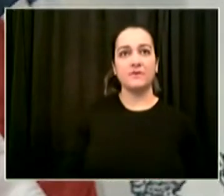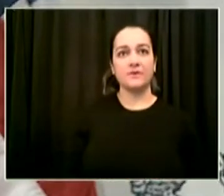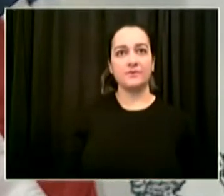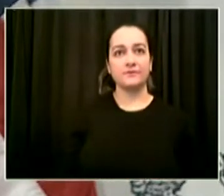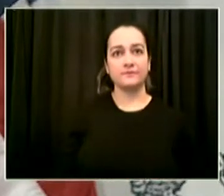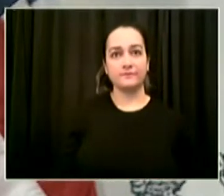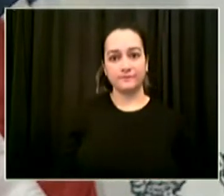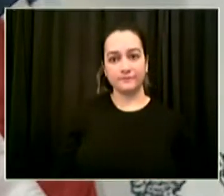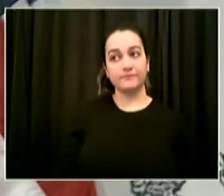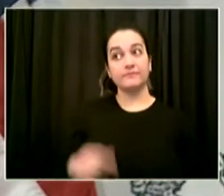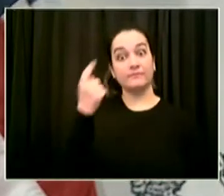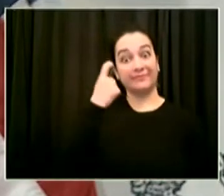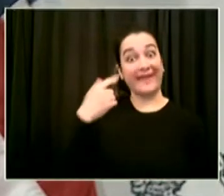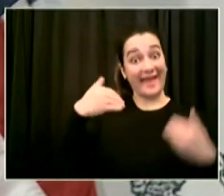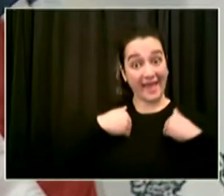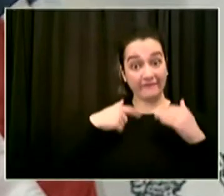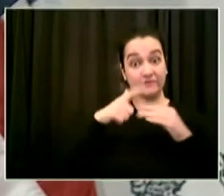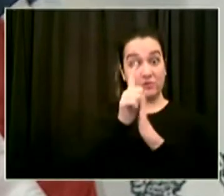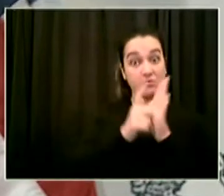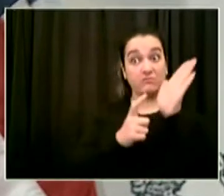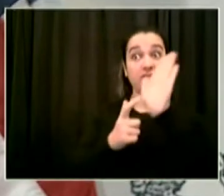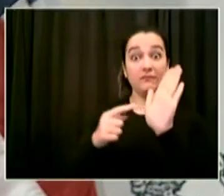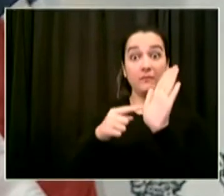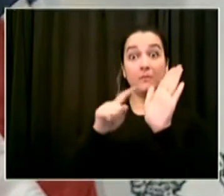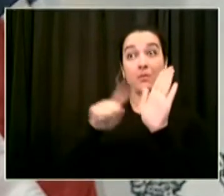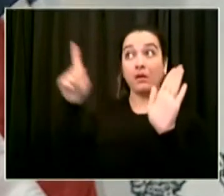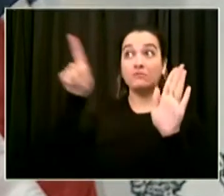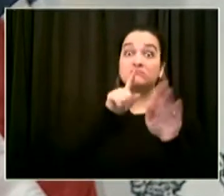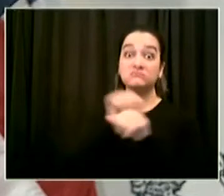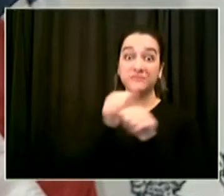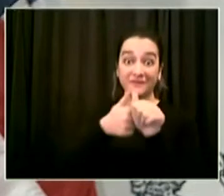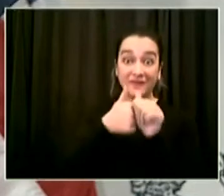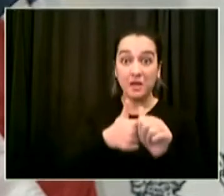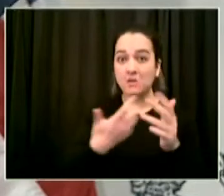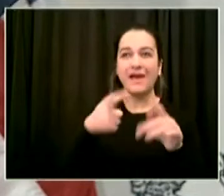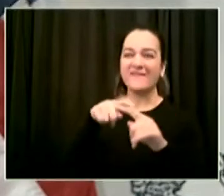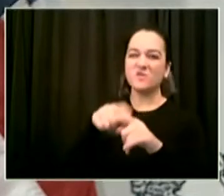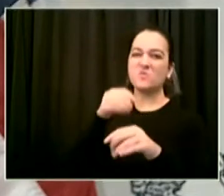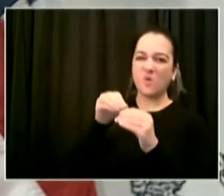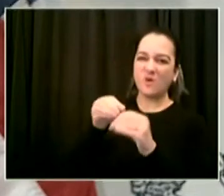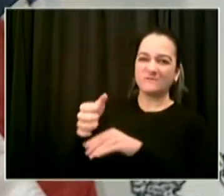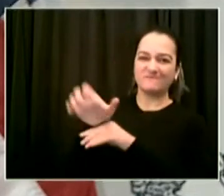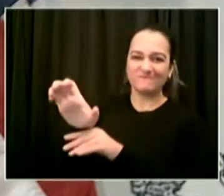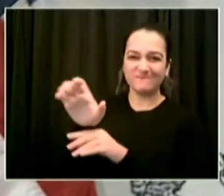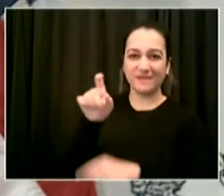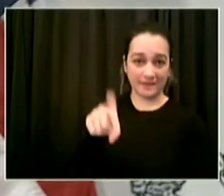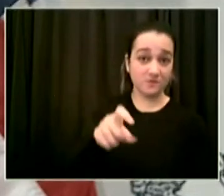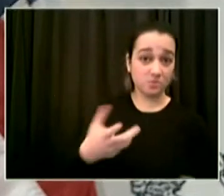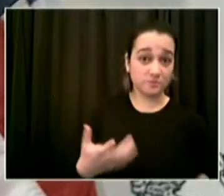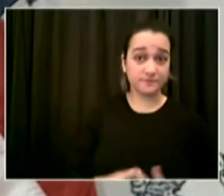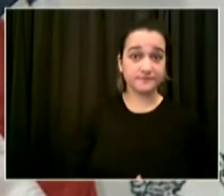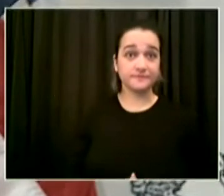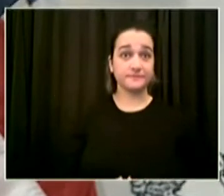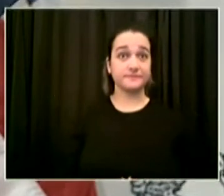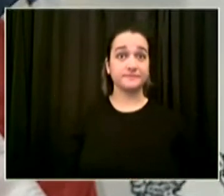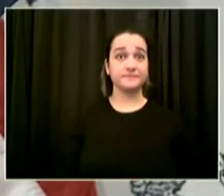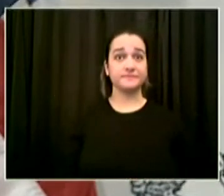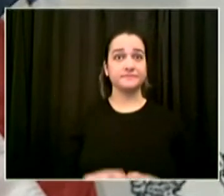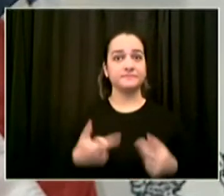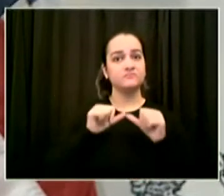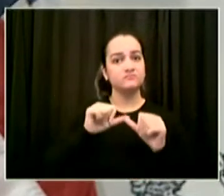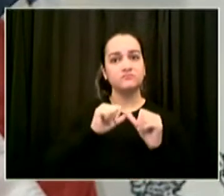as well as homeless services. So I want to make sure that law is taken seriously. Anyone who is a victim of